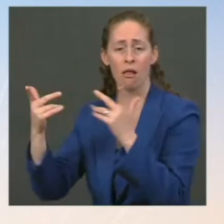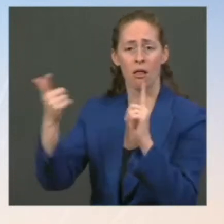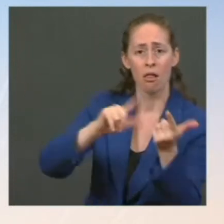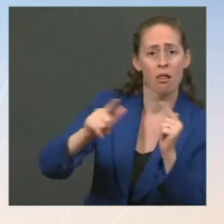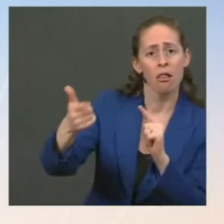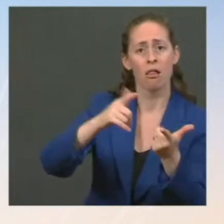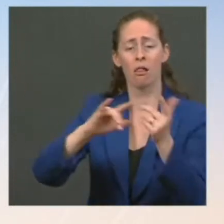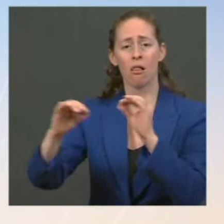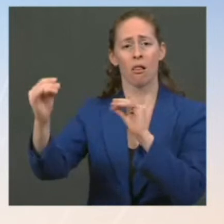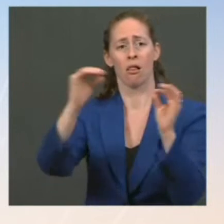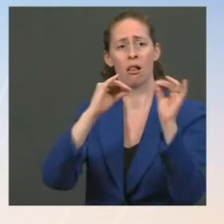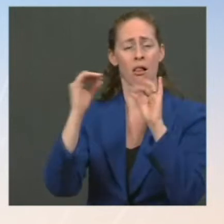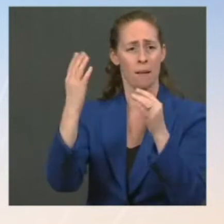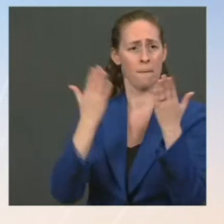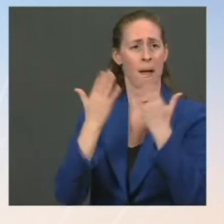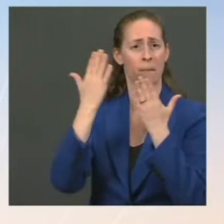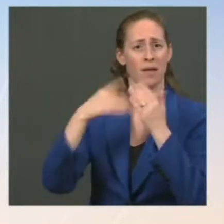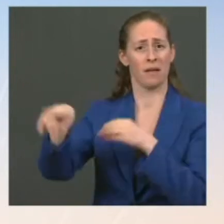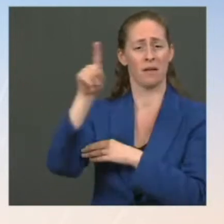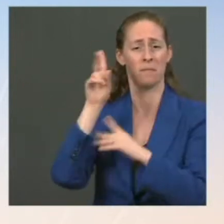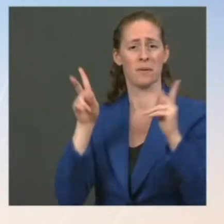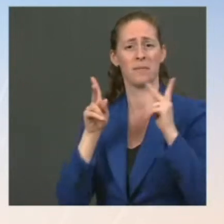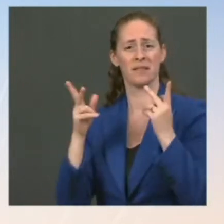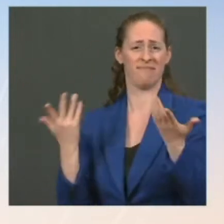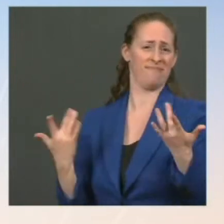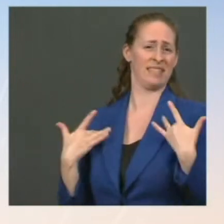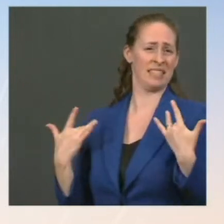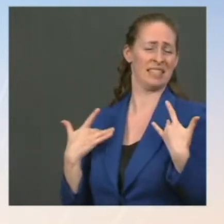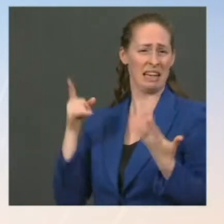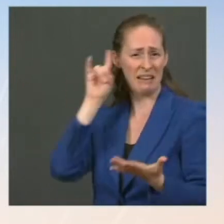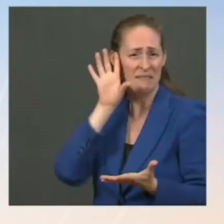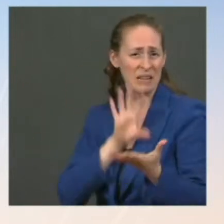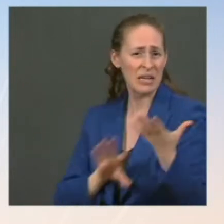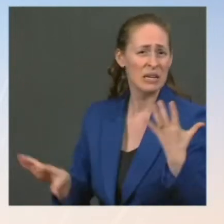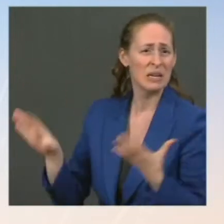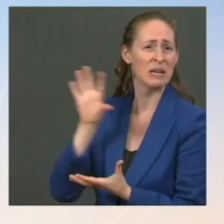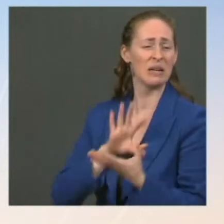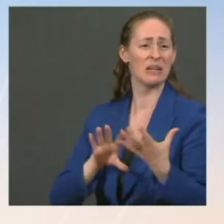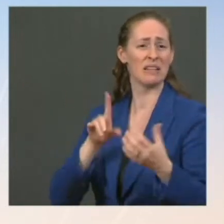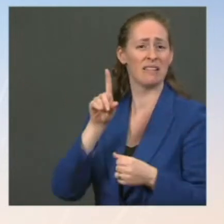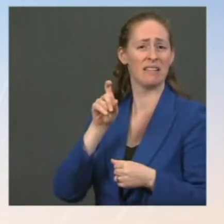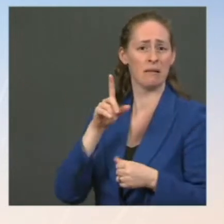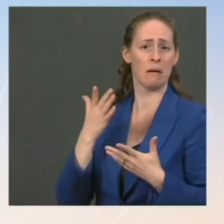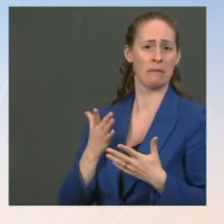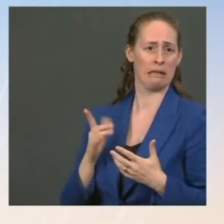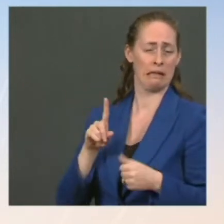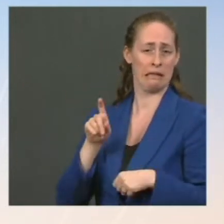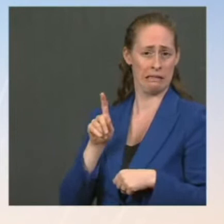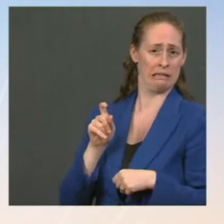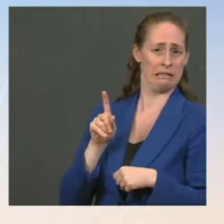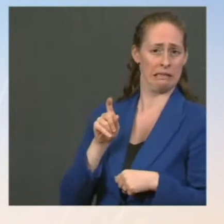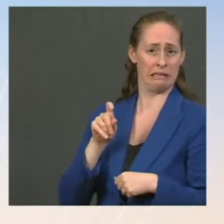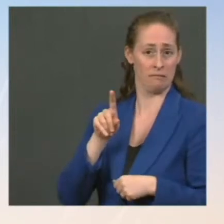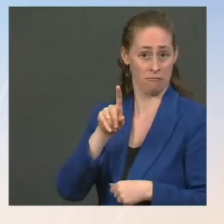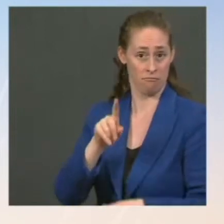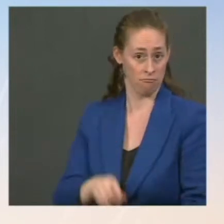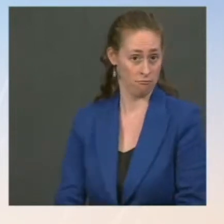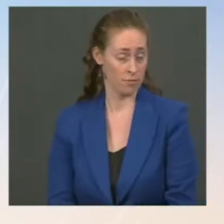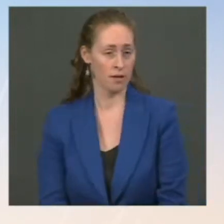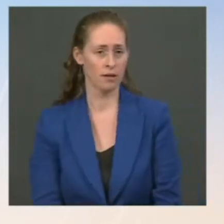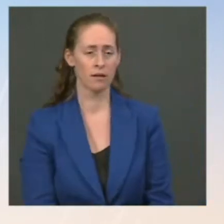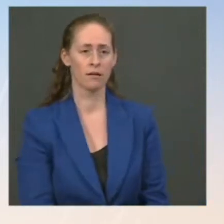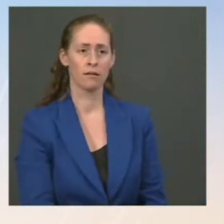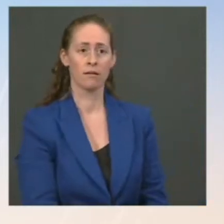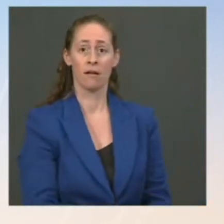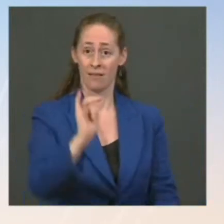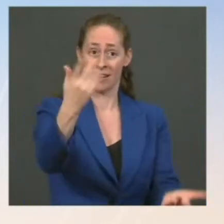are confused about the booster and maybe even more doubtful about it? Well, I would say the reason we did this chart